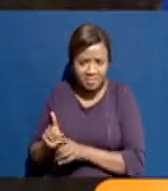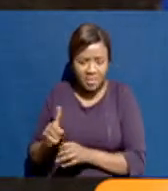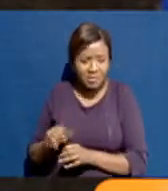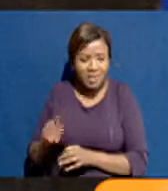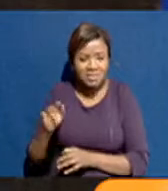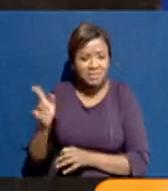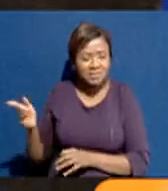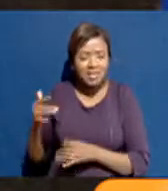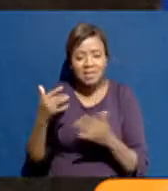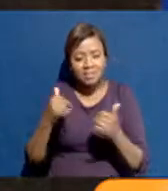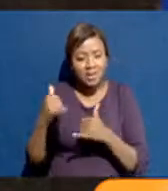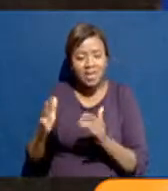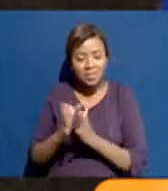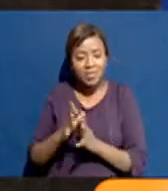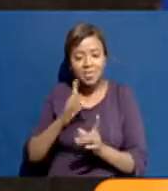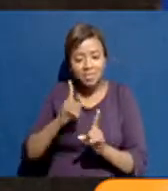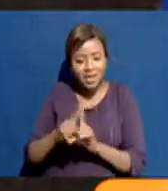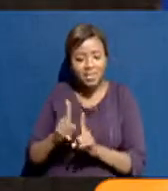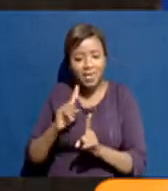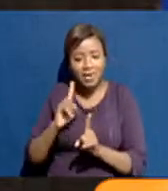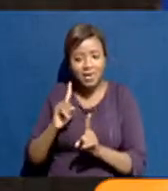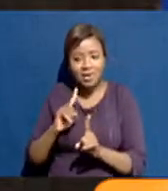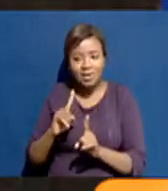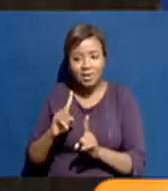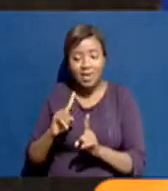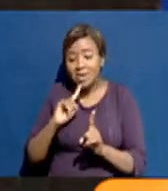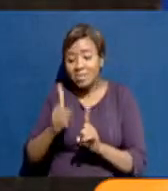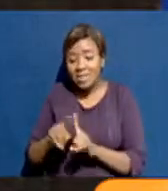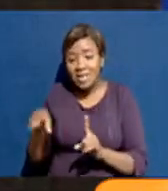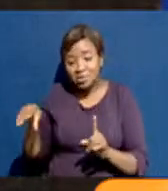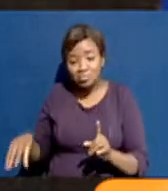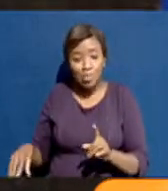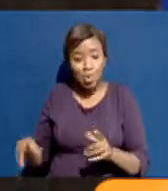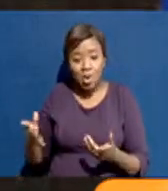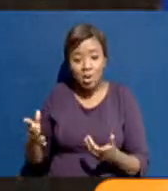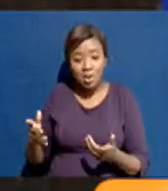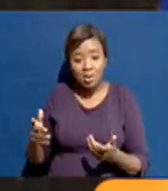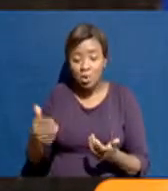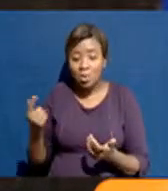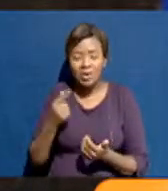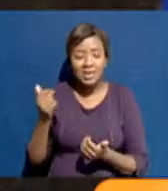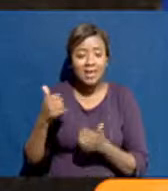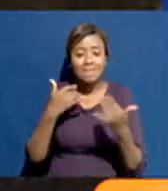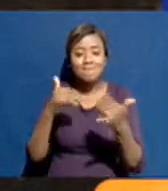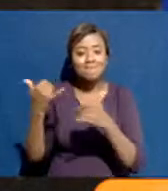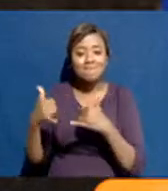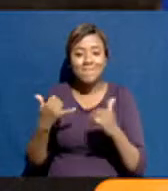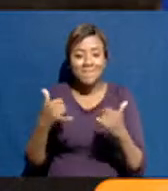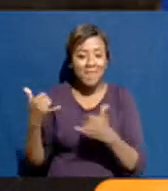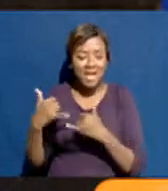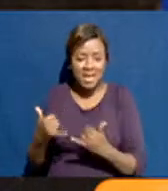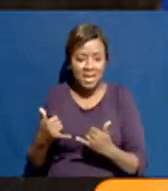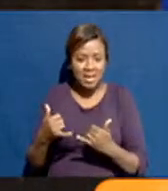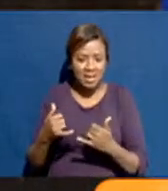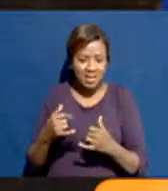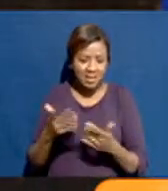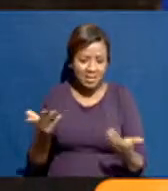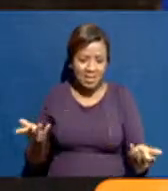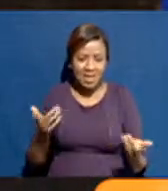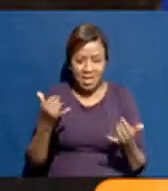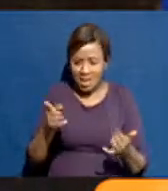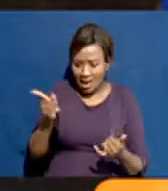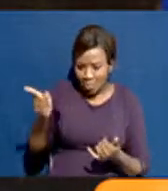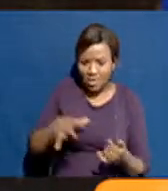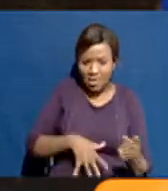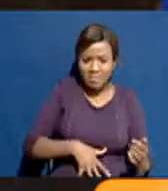And then she talks about her brother and the other small brother of the games they've been doing in that house. And you can imagine the disaster within